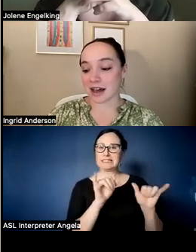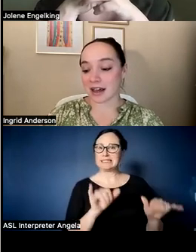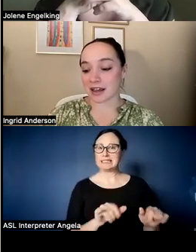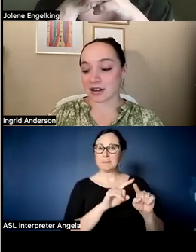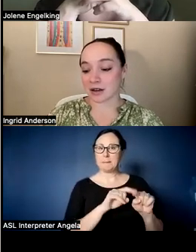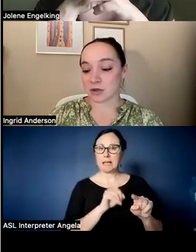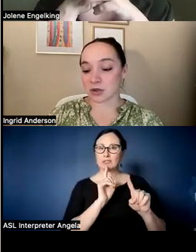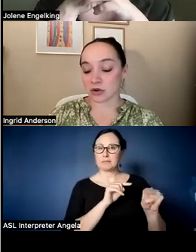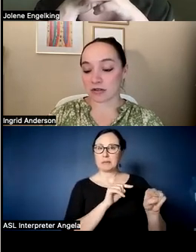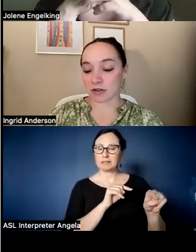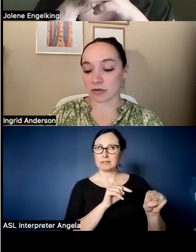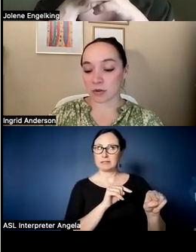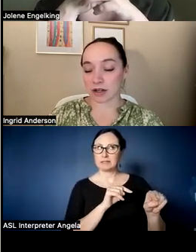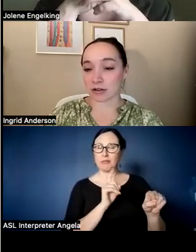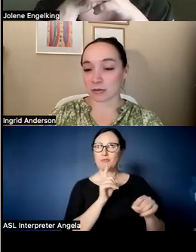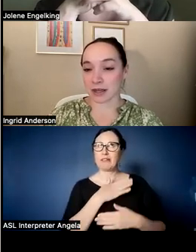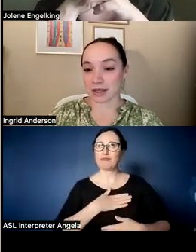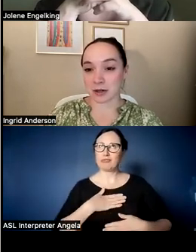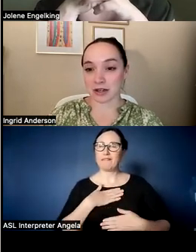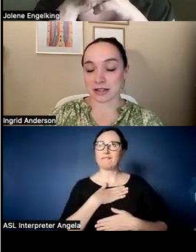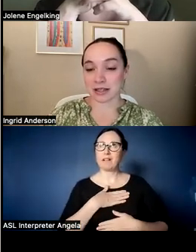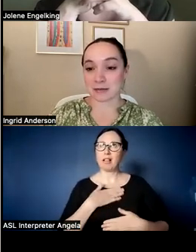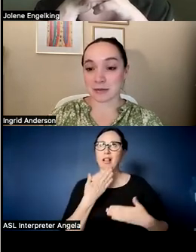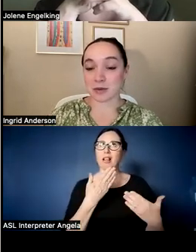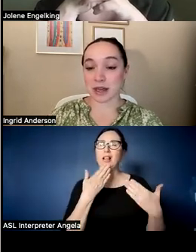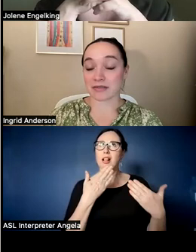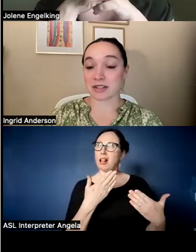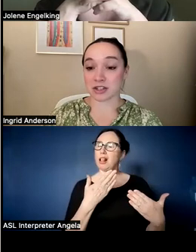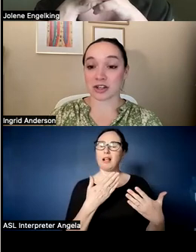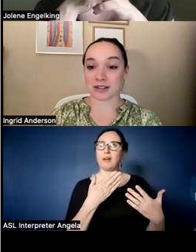And I am so grateful for what I learned from that experience,